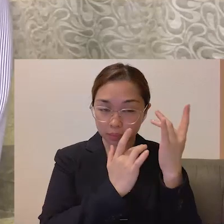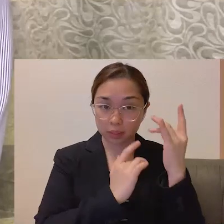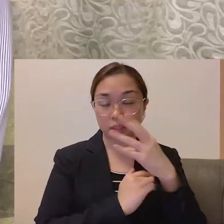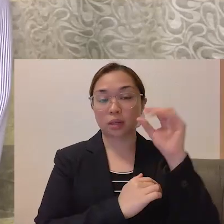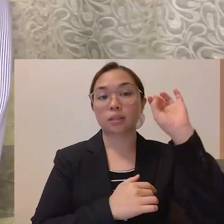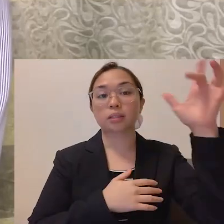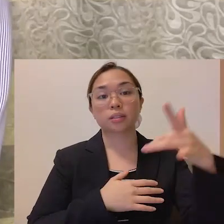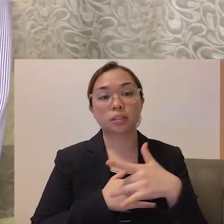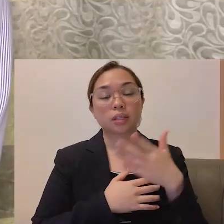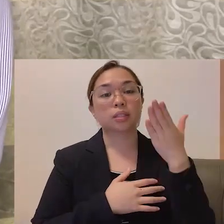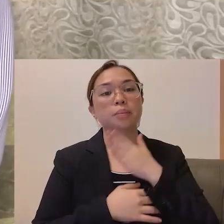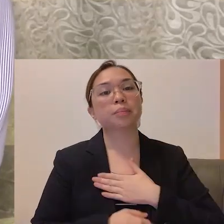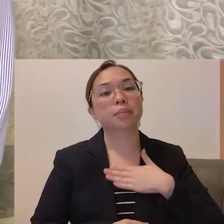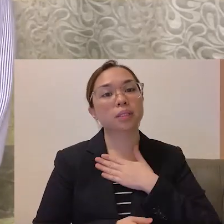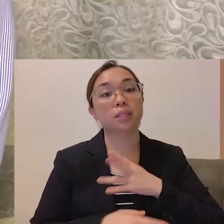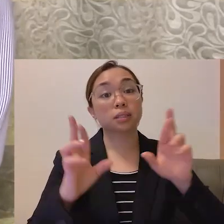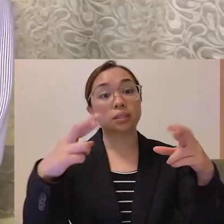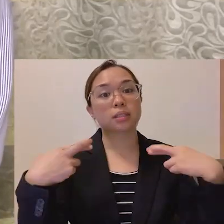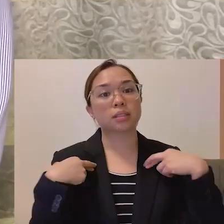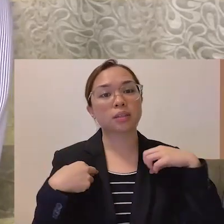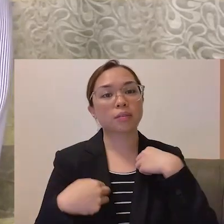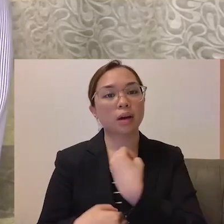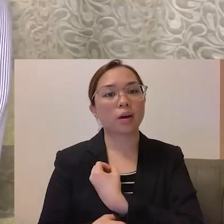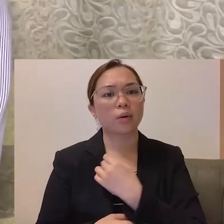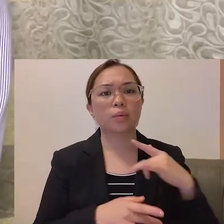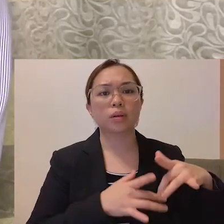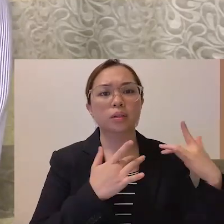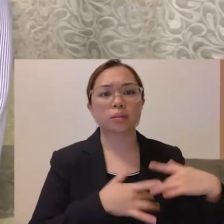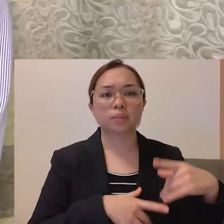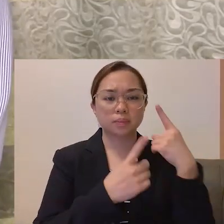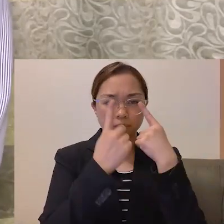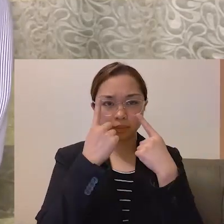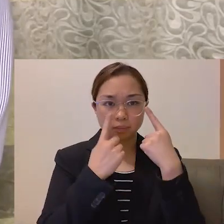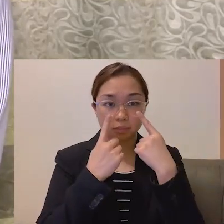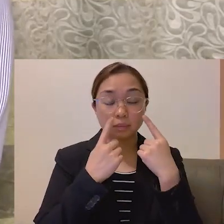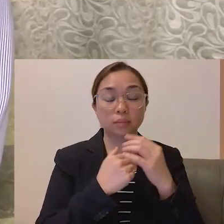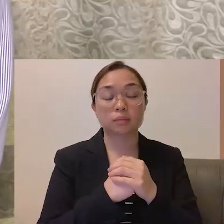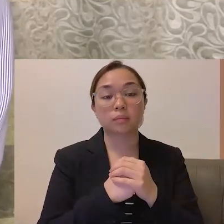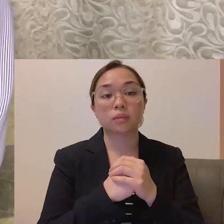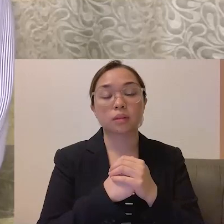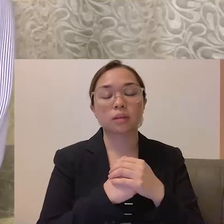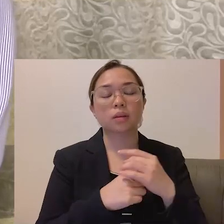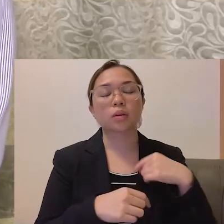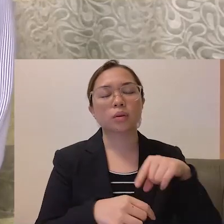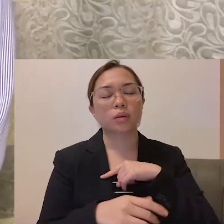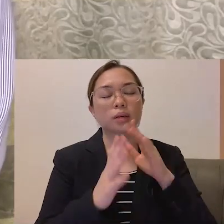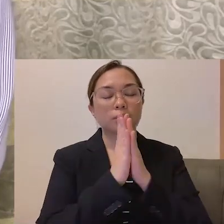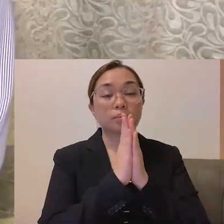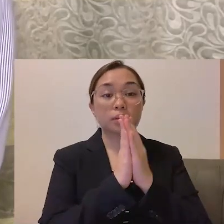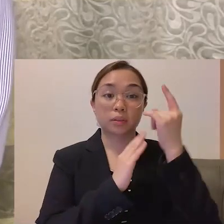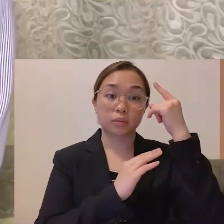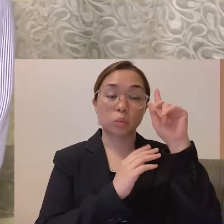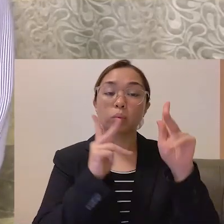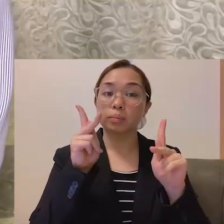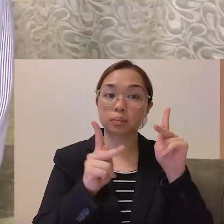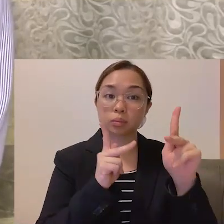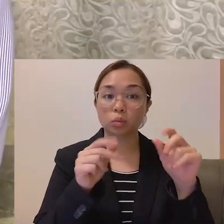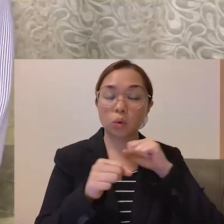hearts' cries. We grieve with those who have been affected by the pandemic and the recent